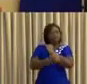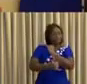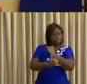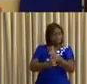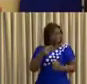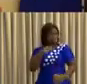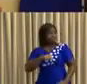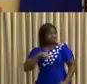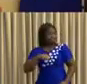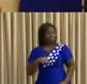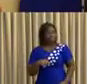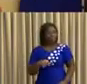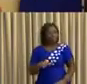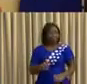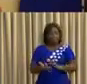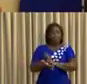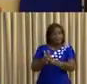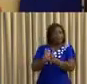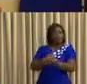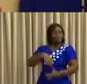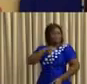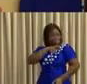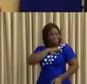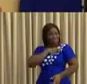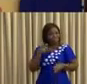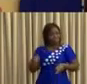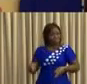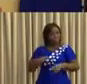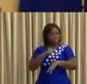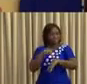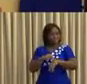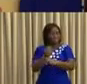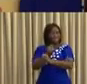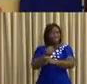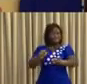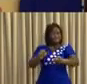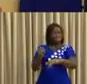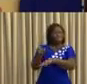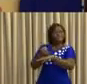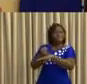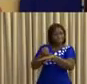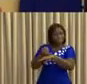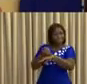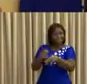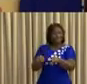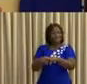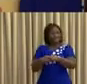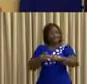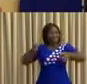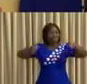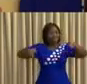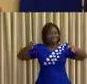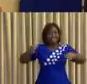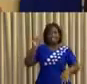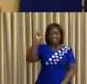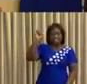am proud to be a citizen of a nation whose independent institutions, like the judiciary and the